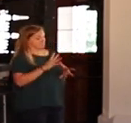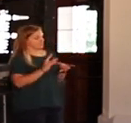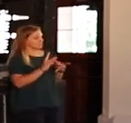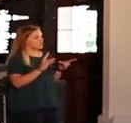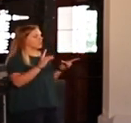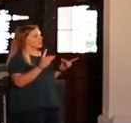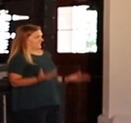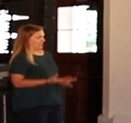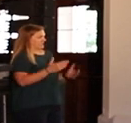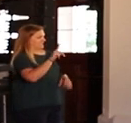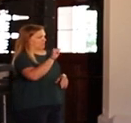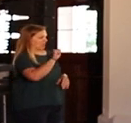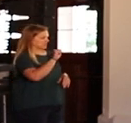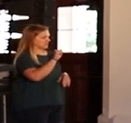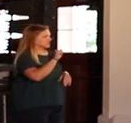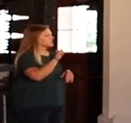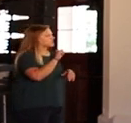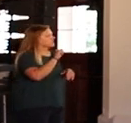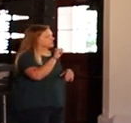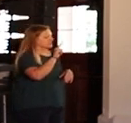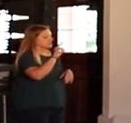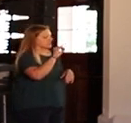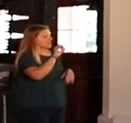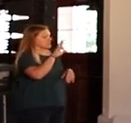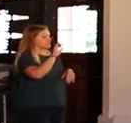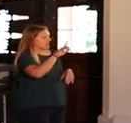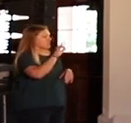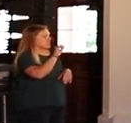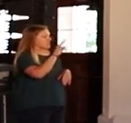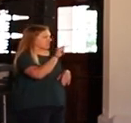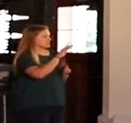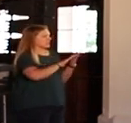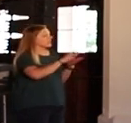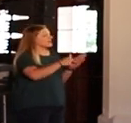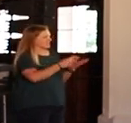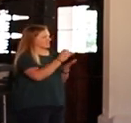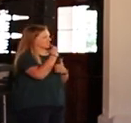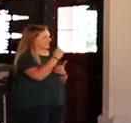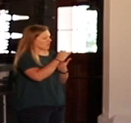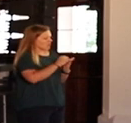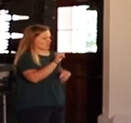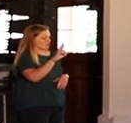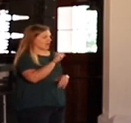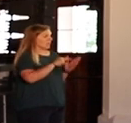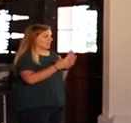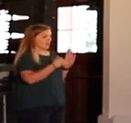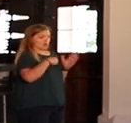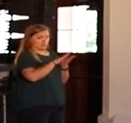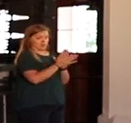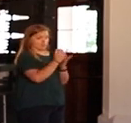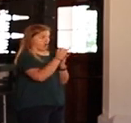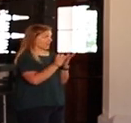a liberal arts college. What exactly does that mean? Well, it has the word art in it. Does that mean we all